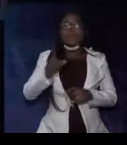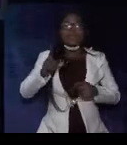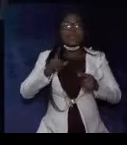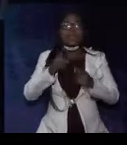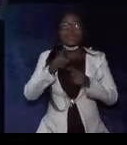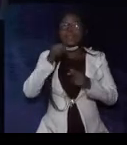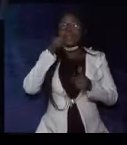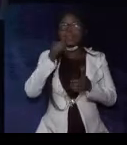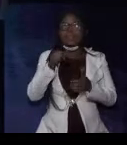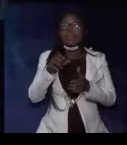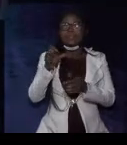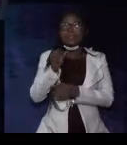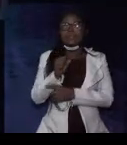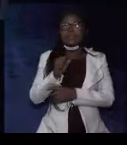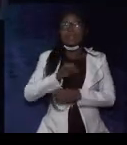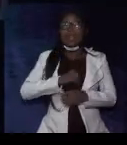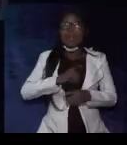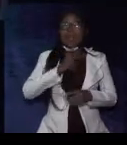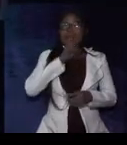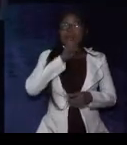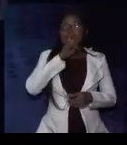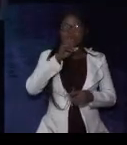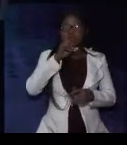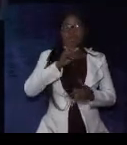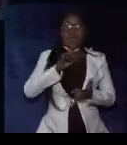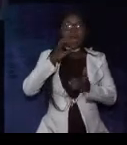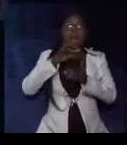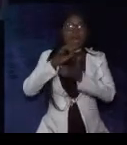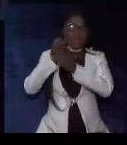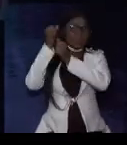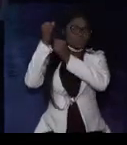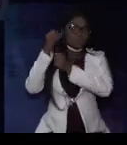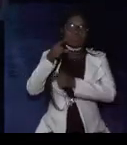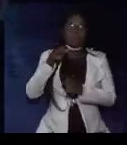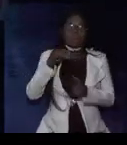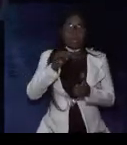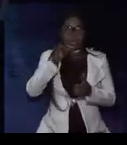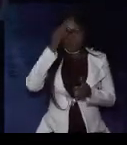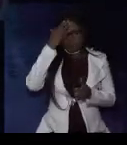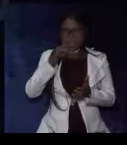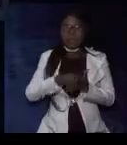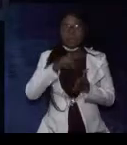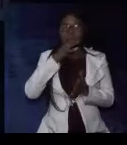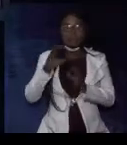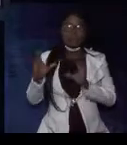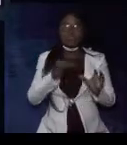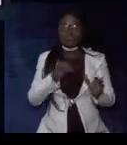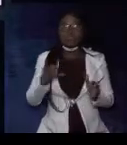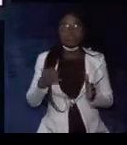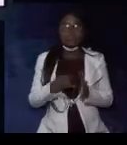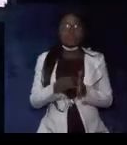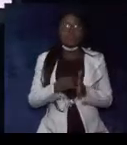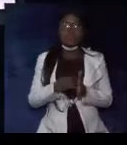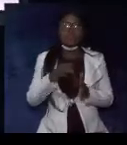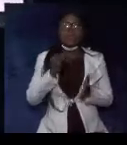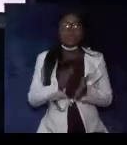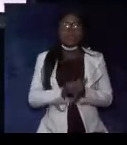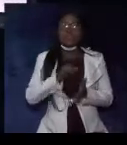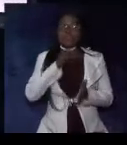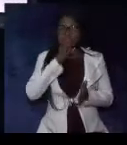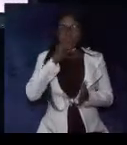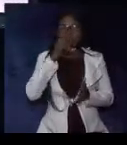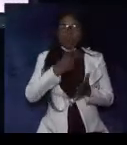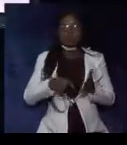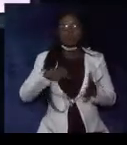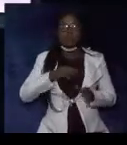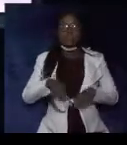Did you do your homework? I trust you. I know you will do it. Because you know that is the only thing that can guarantee